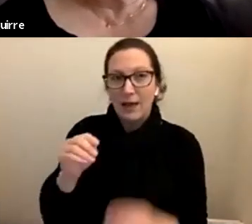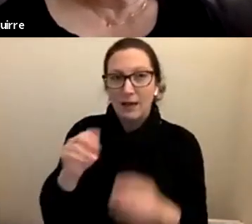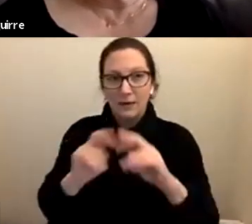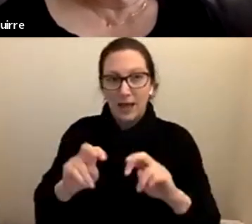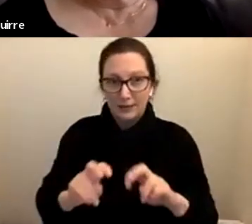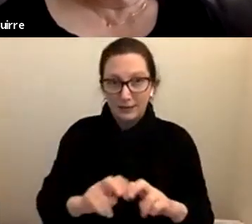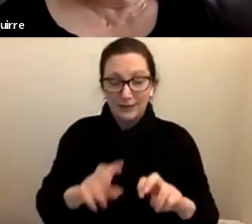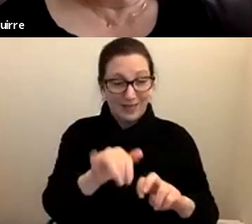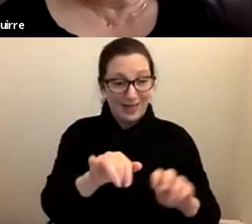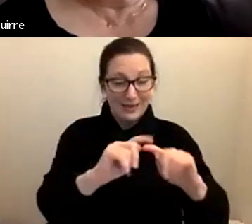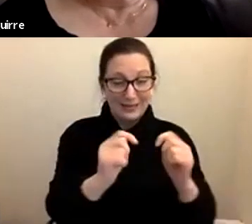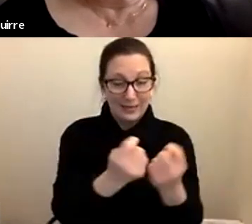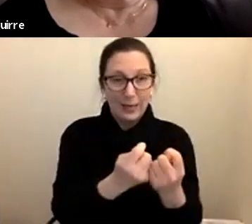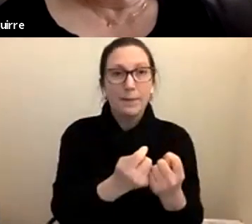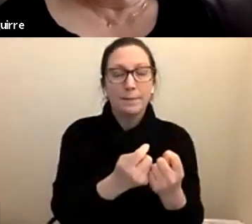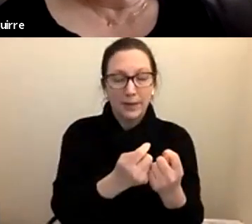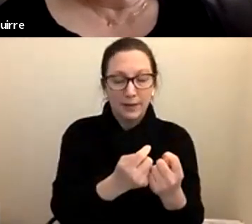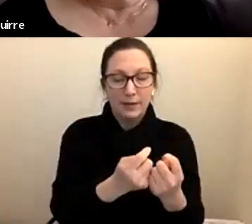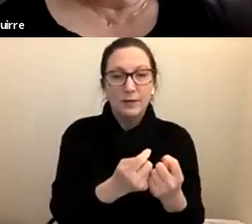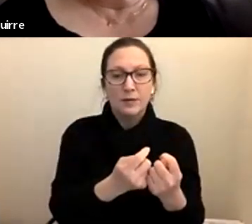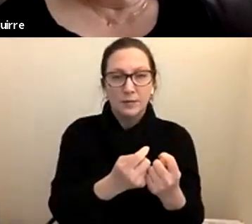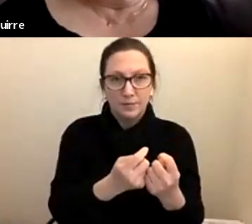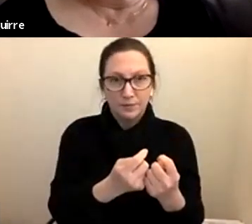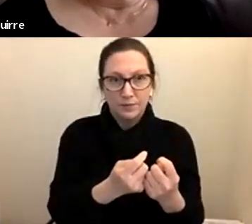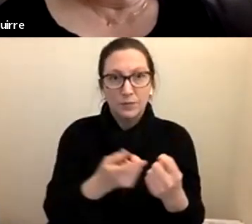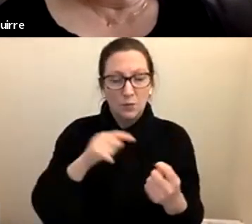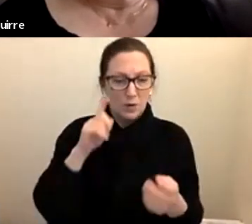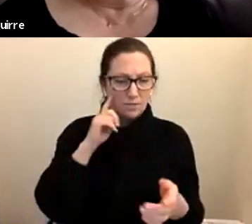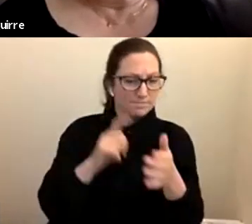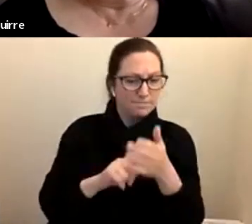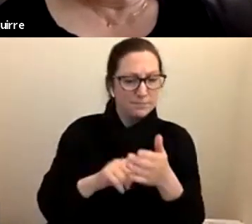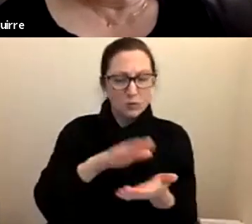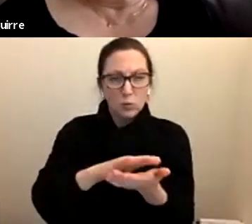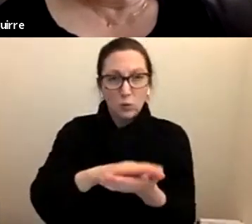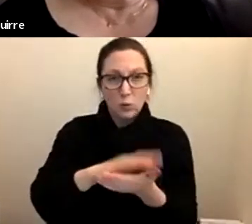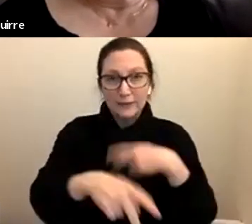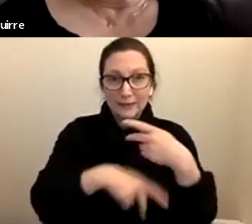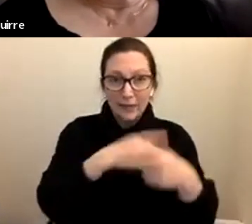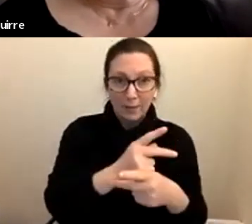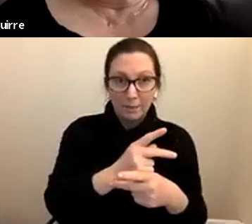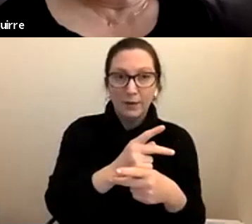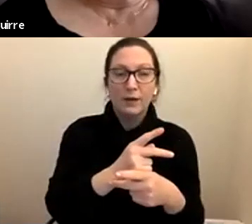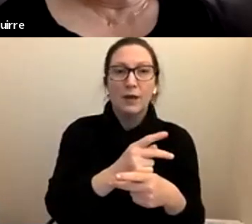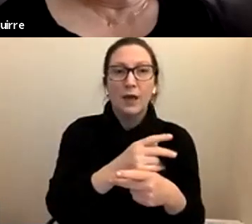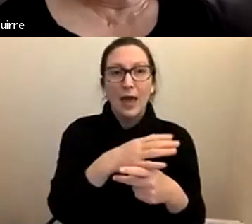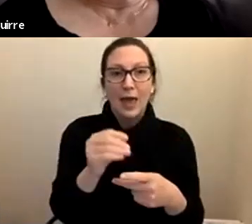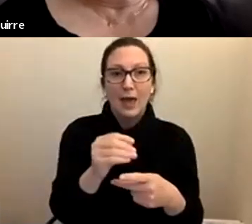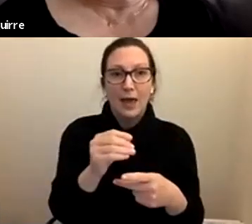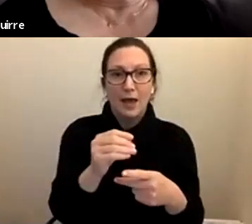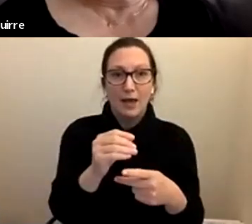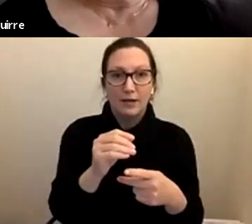as we saw some of Ms. Roberts' data on school type and shifts